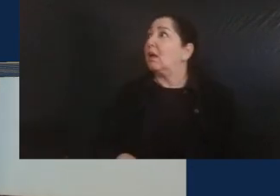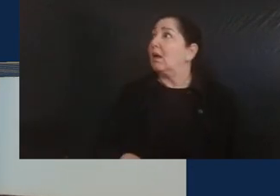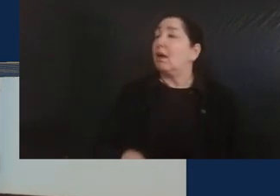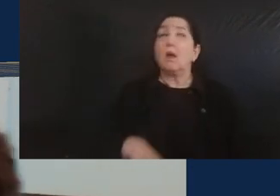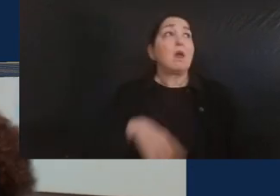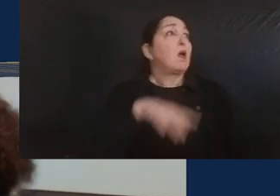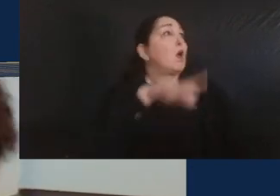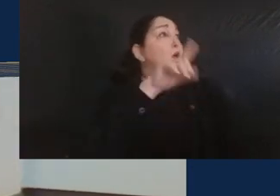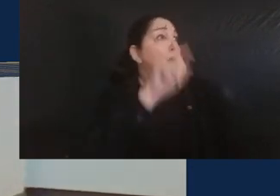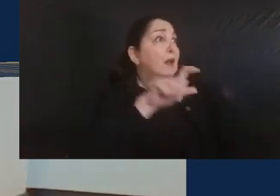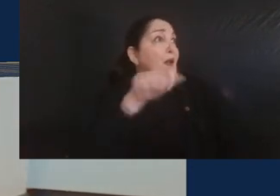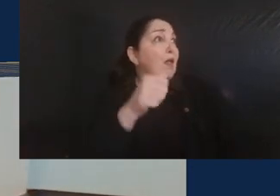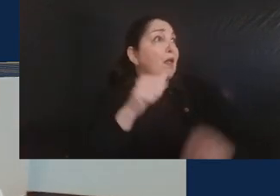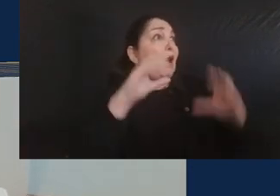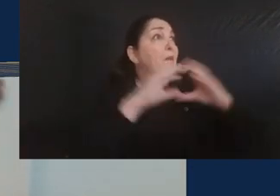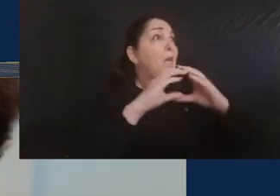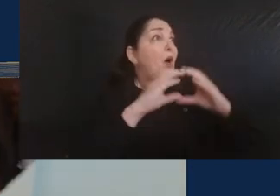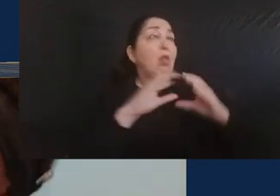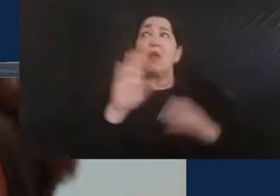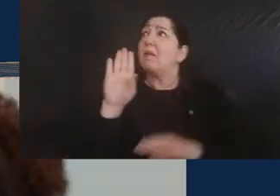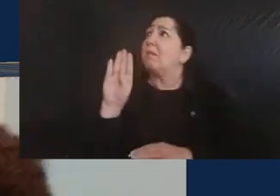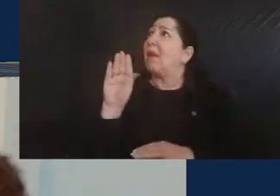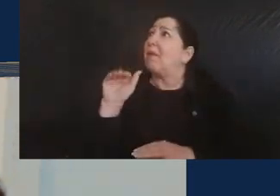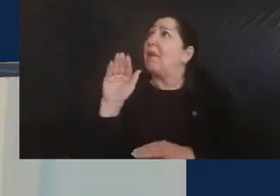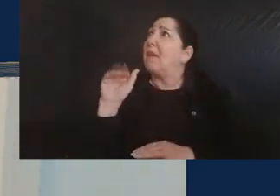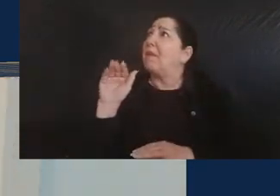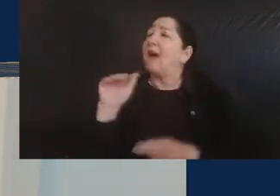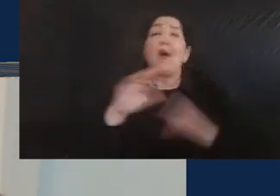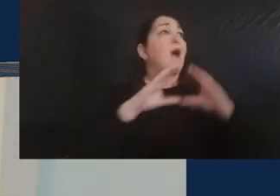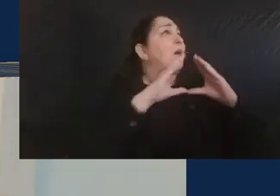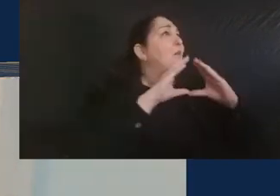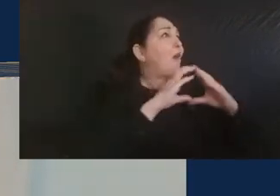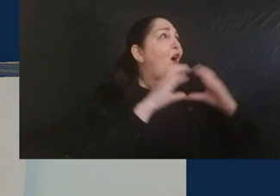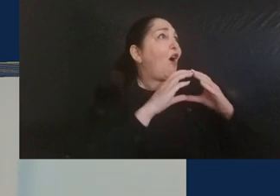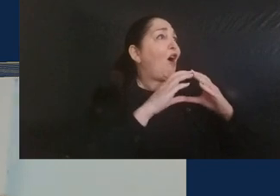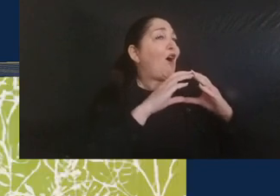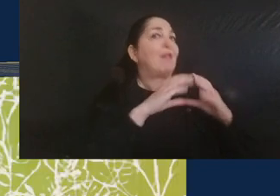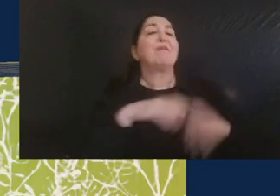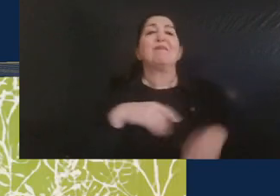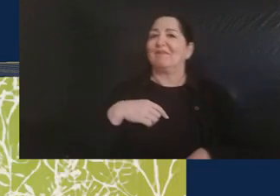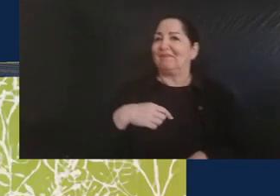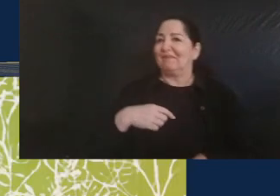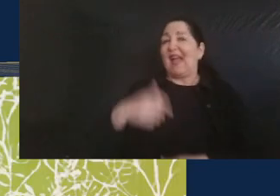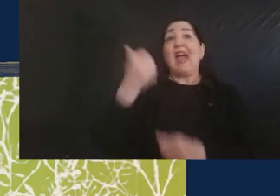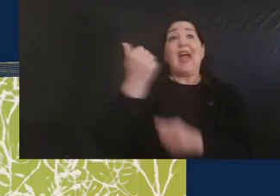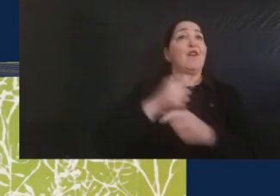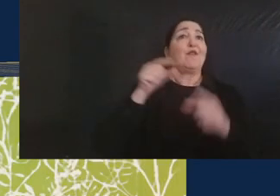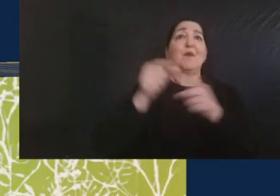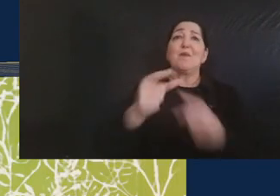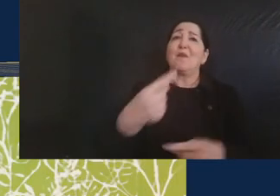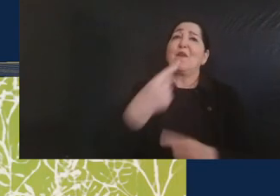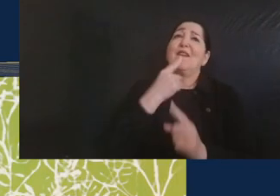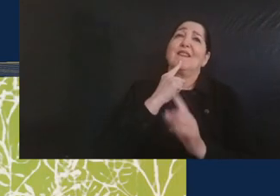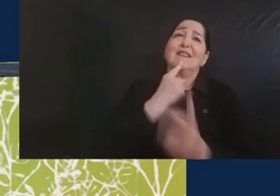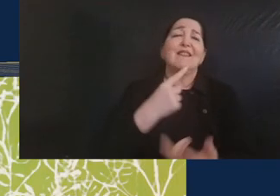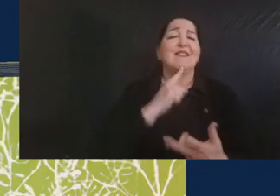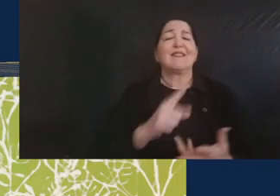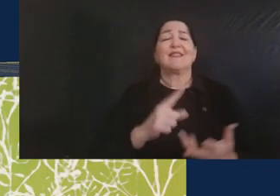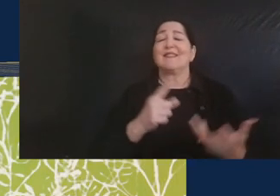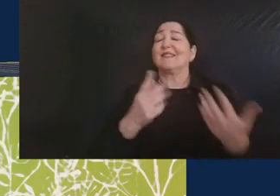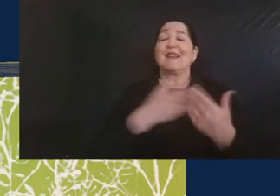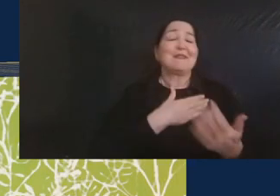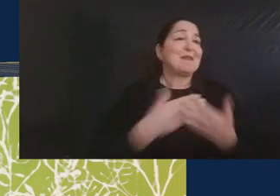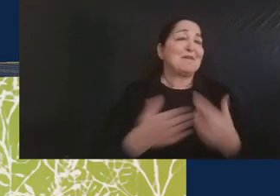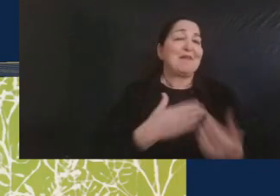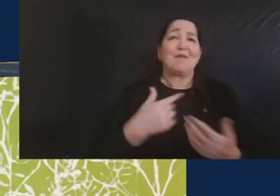Do you need another ball? Ball. Good. Every word that comes out of his mouth, good, bad, or indifferent, is a